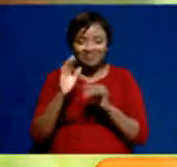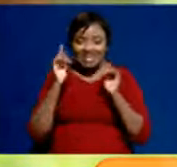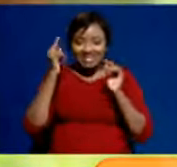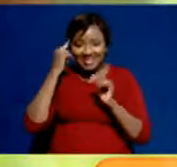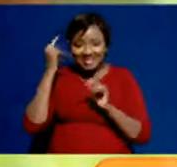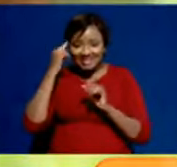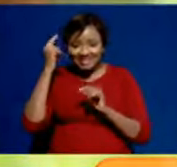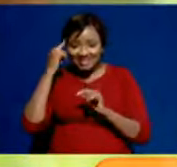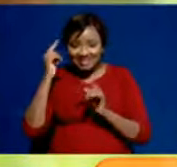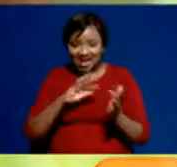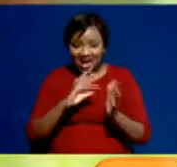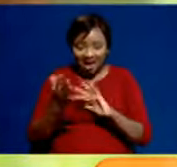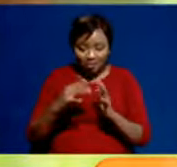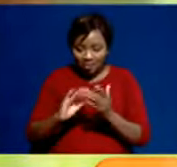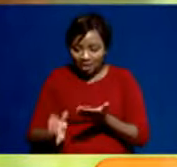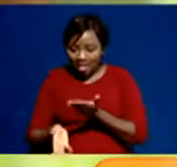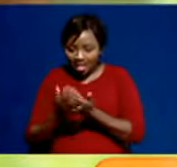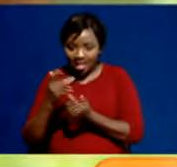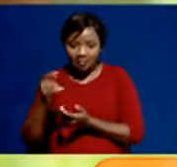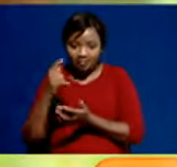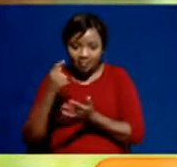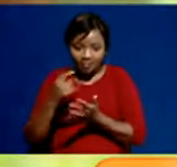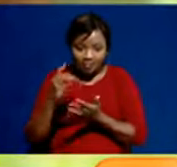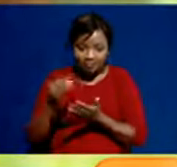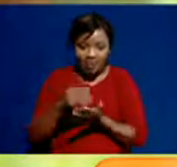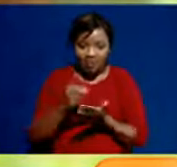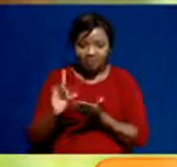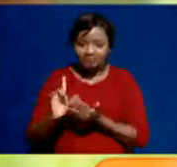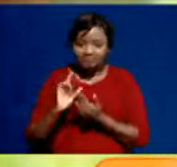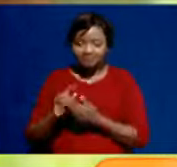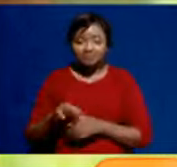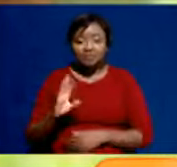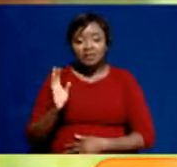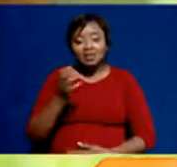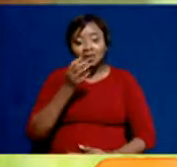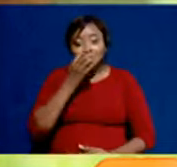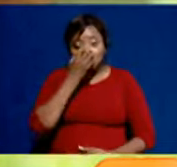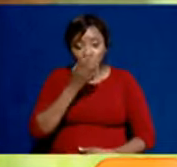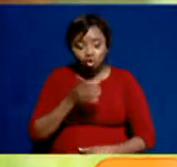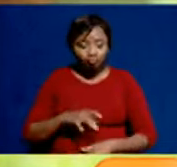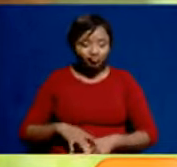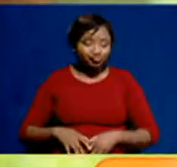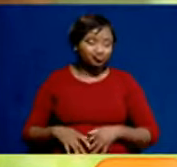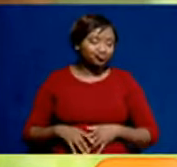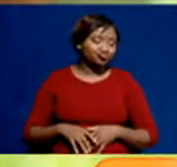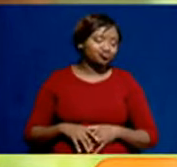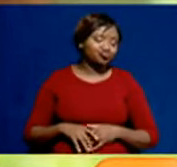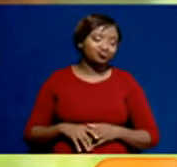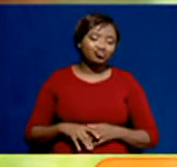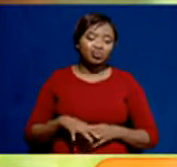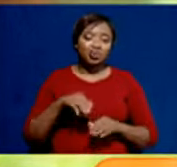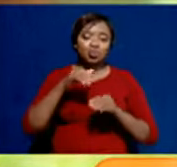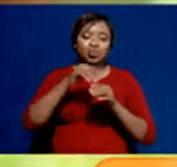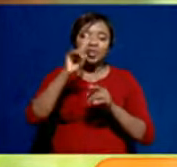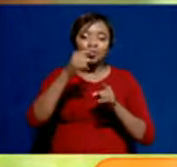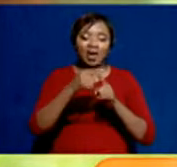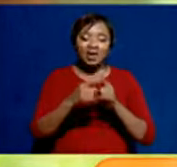robbing Peter to pay Paul. Ruto has gone on a borrowing spree. Within 1 year, he has borrowed more than